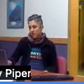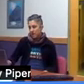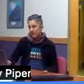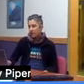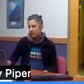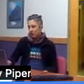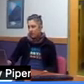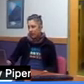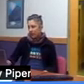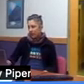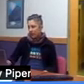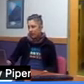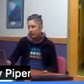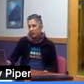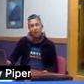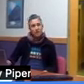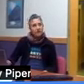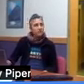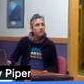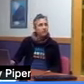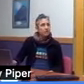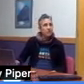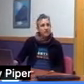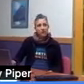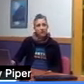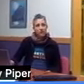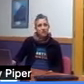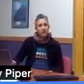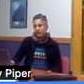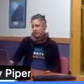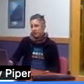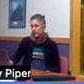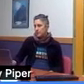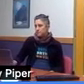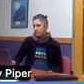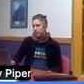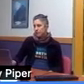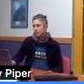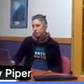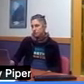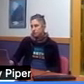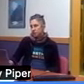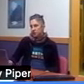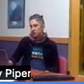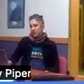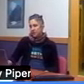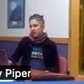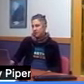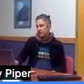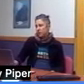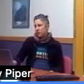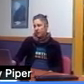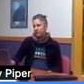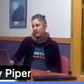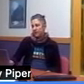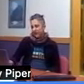number, and they'll get a call back. And our team responds to voicemails throughout the day, and usually a patient can expect it to